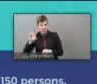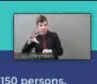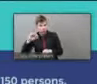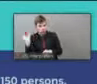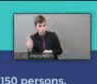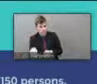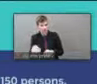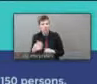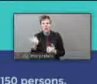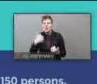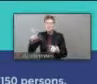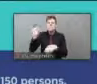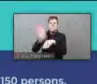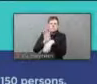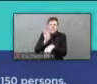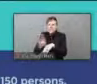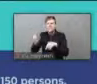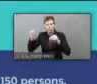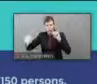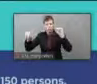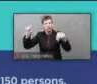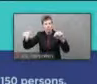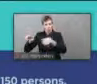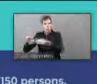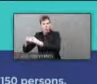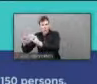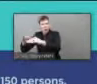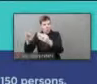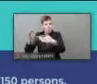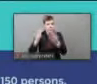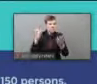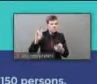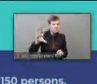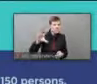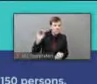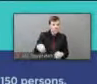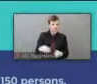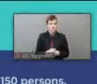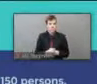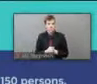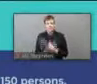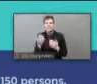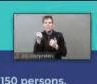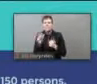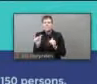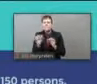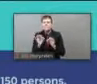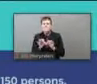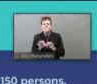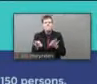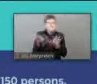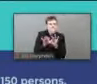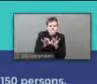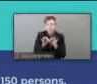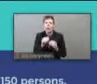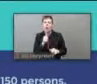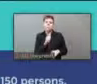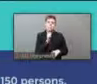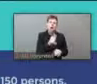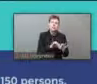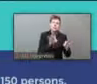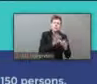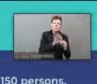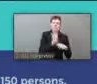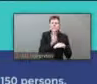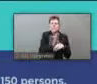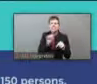other non-essential retail stores and gyms, again, 75%. Basically, very